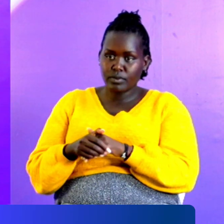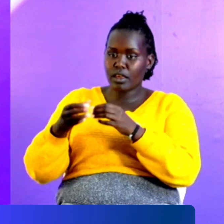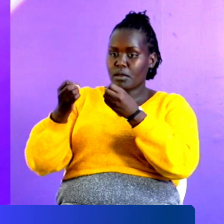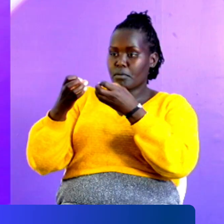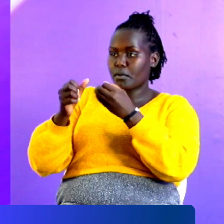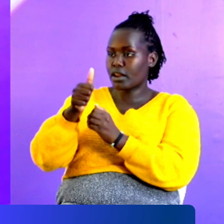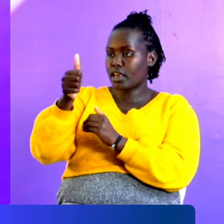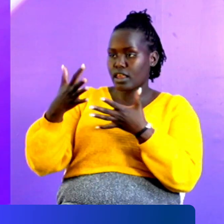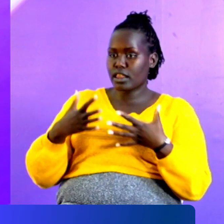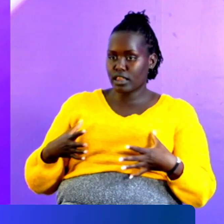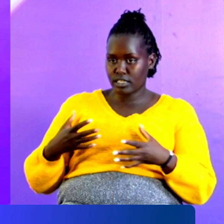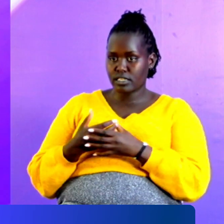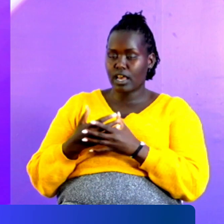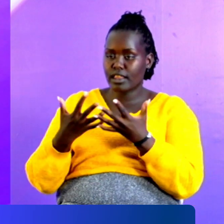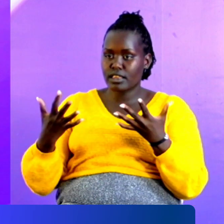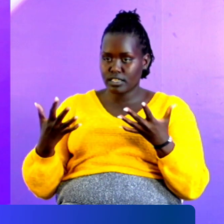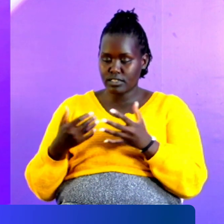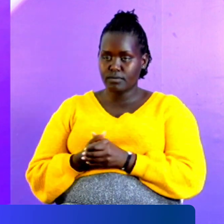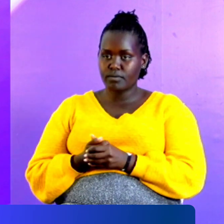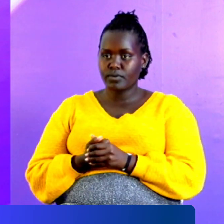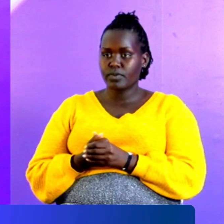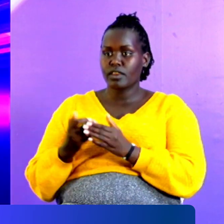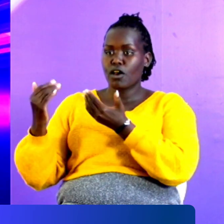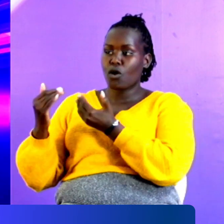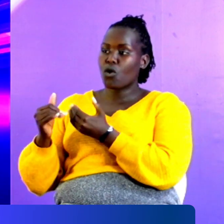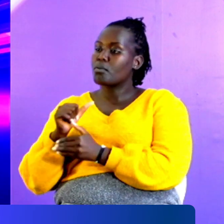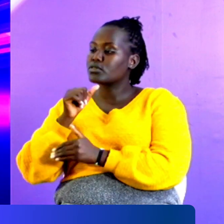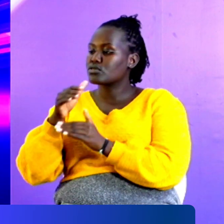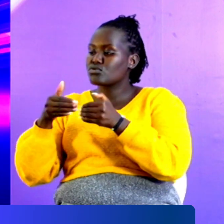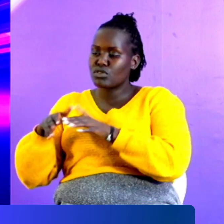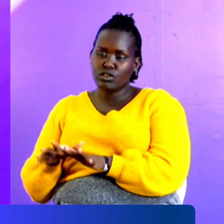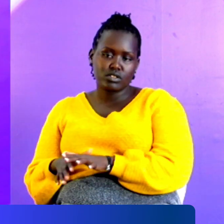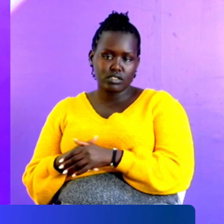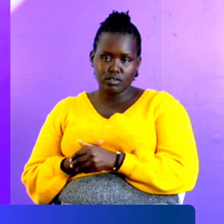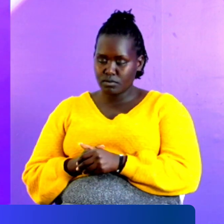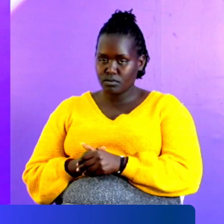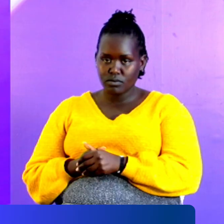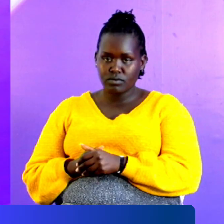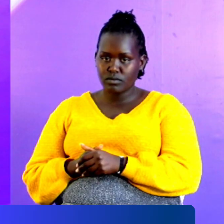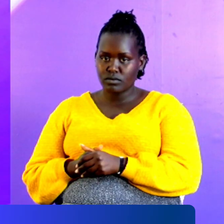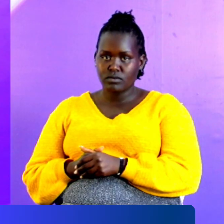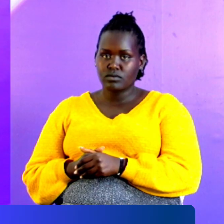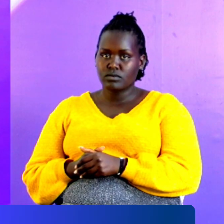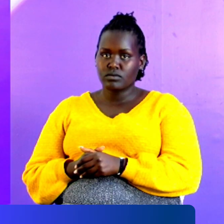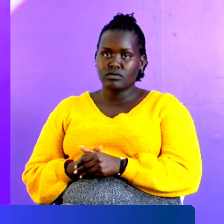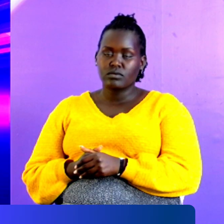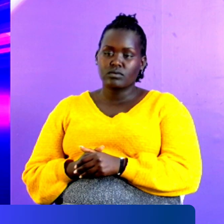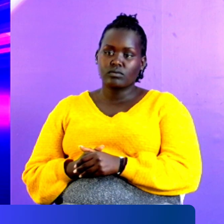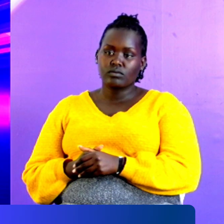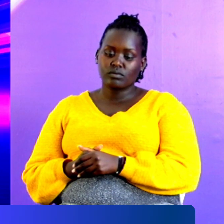And many other things. So really, Hope is not all hope is not lost. in fact, there's no hope that is lost. Wachana na all.